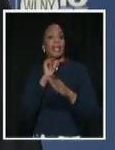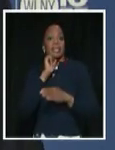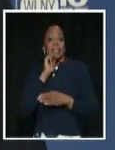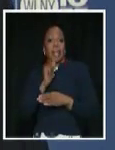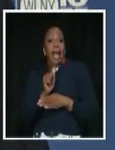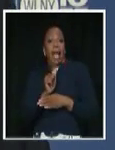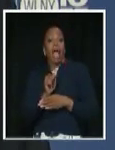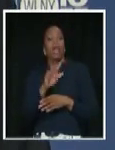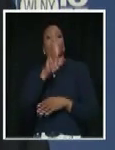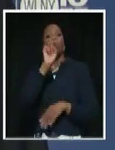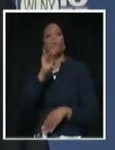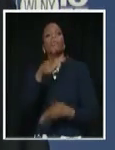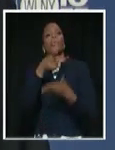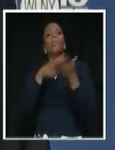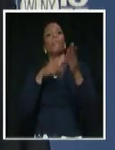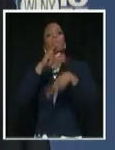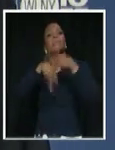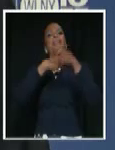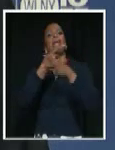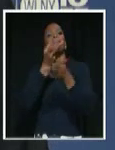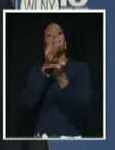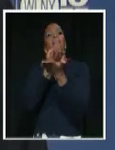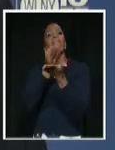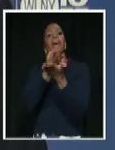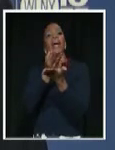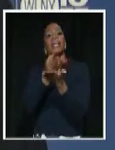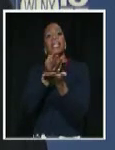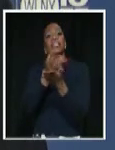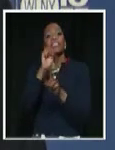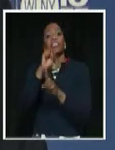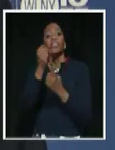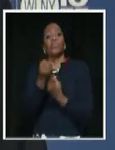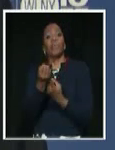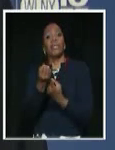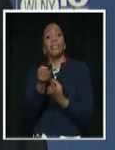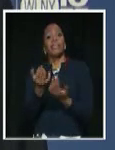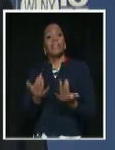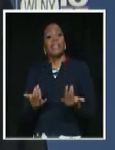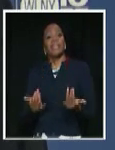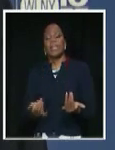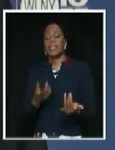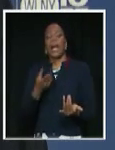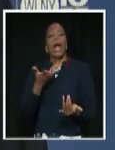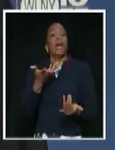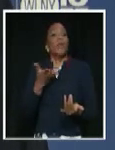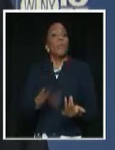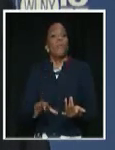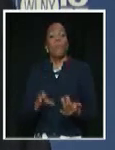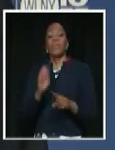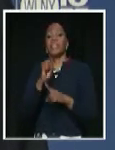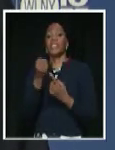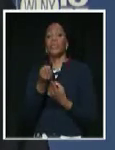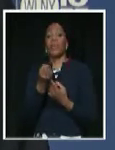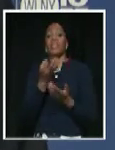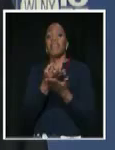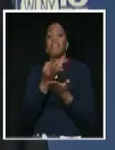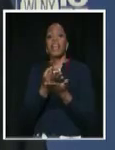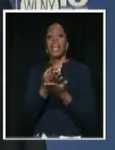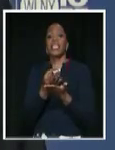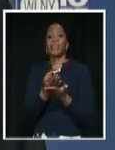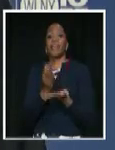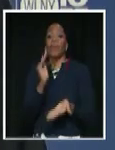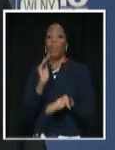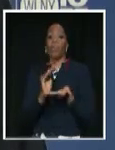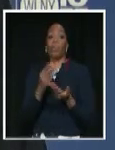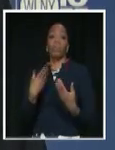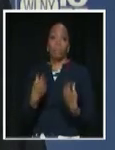central question is what kind of financing dynamics exist. I don't want a situation that makes us financially less strong. I love the notion, obviously,